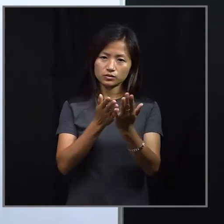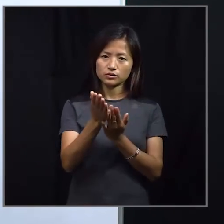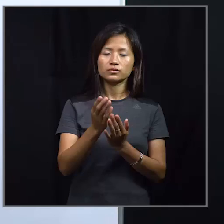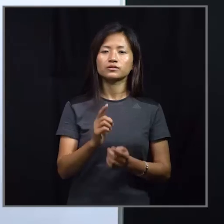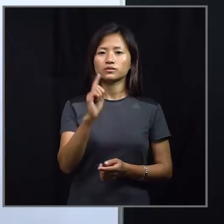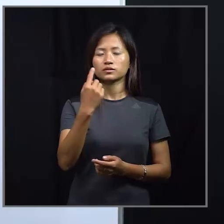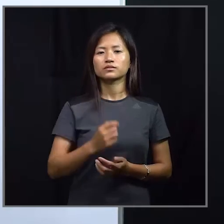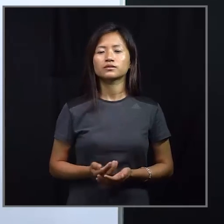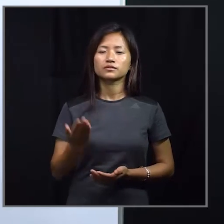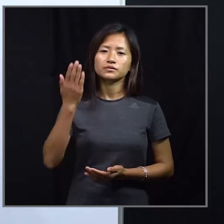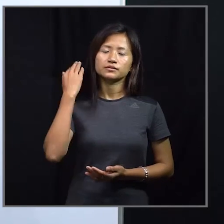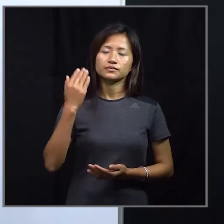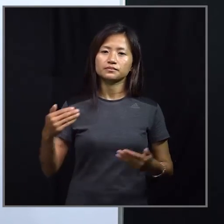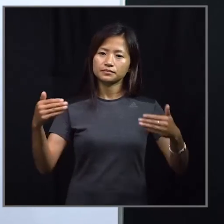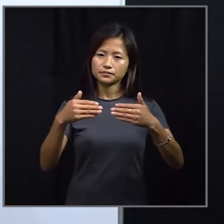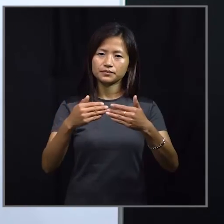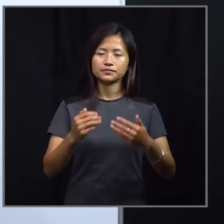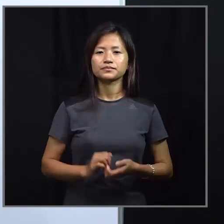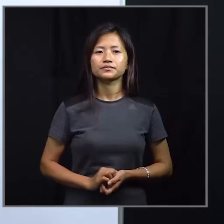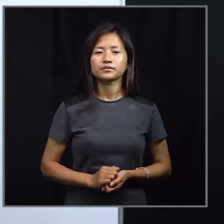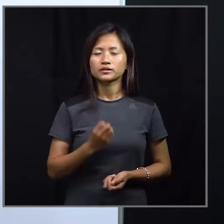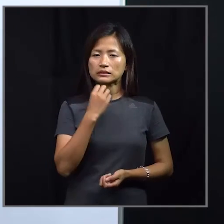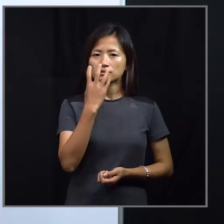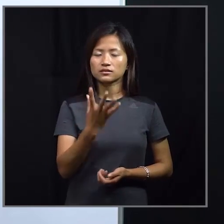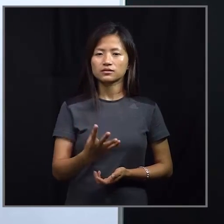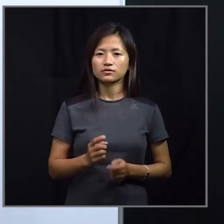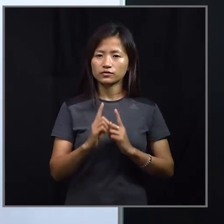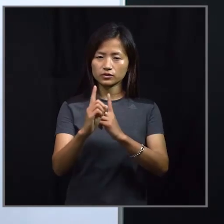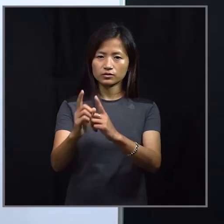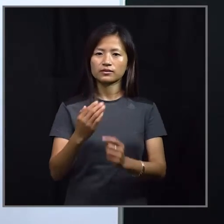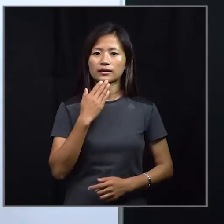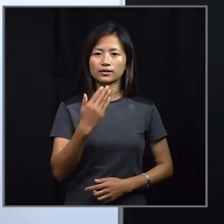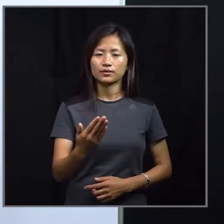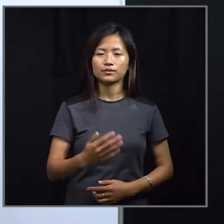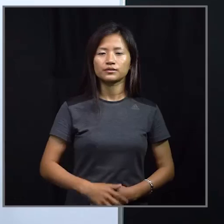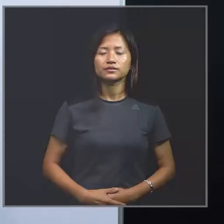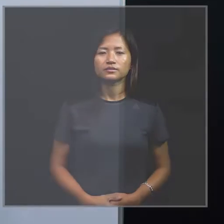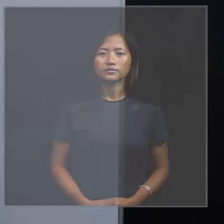I come and meet you, because if you do that, it becomes easier for you to follow. Thank you.